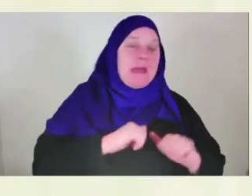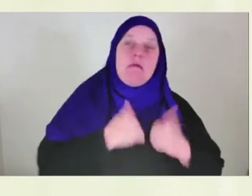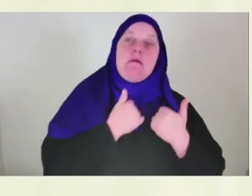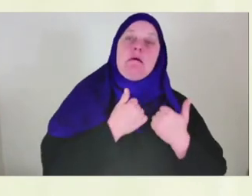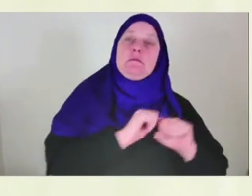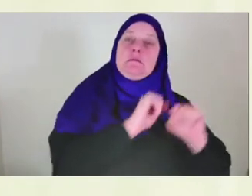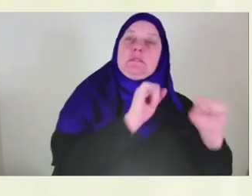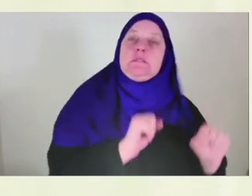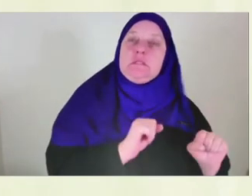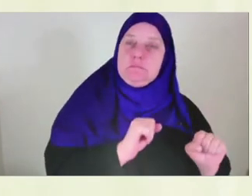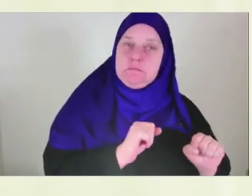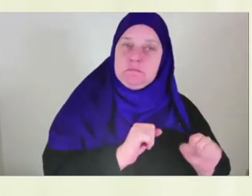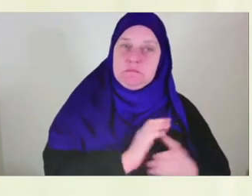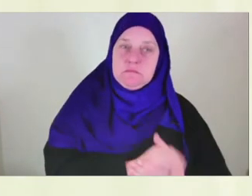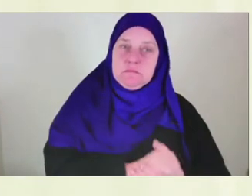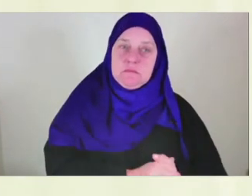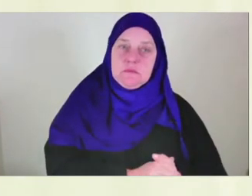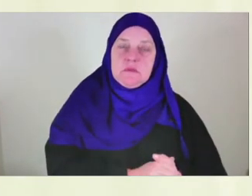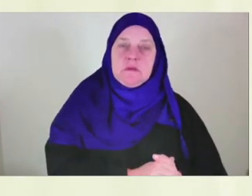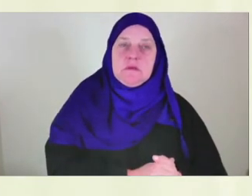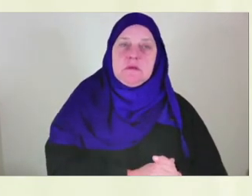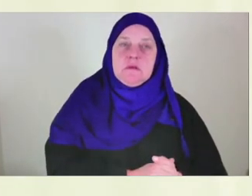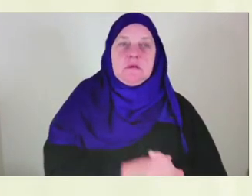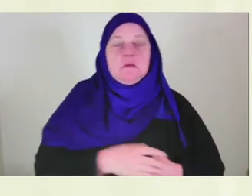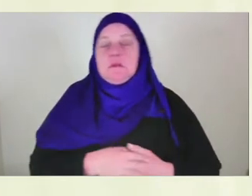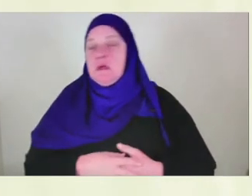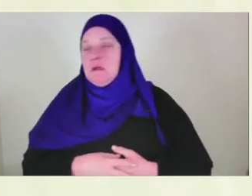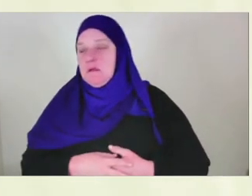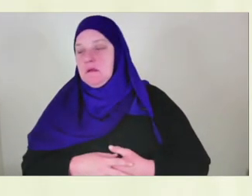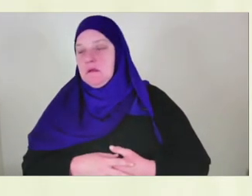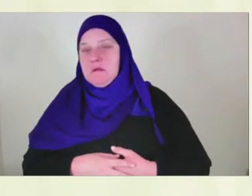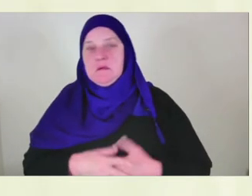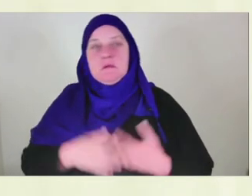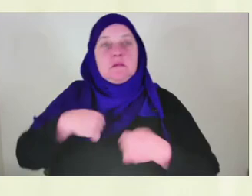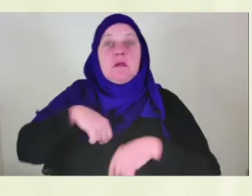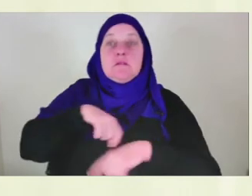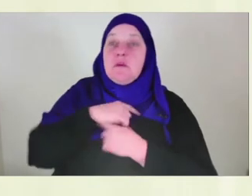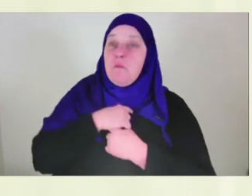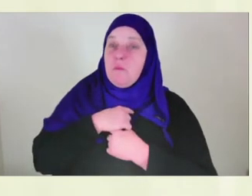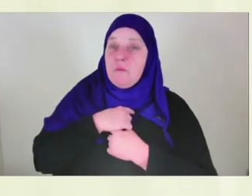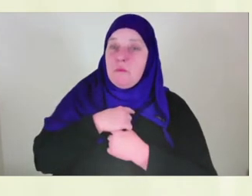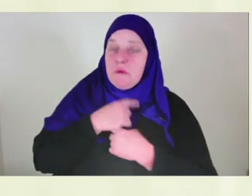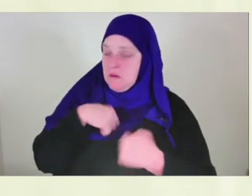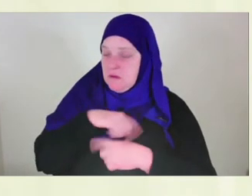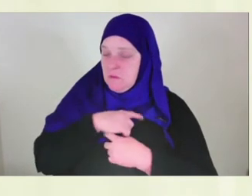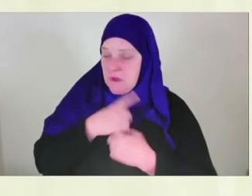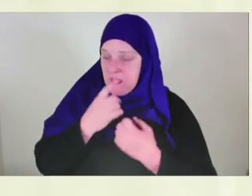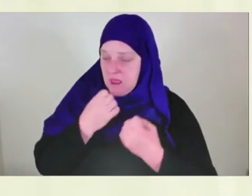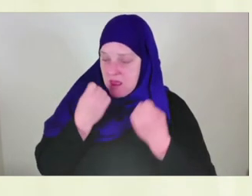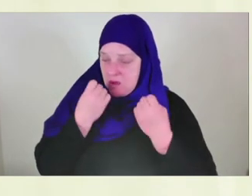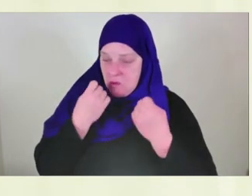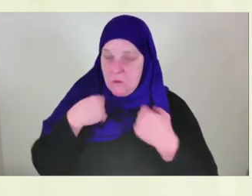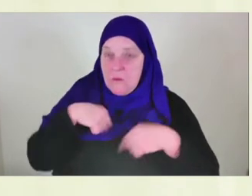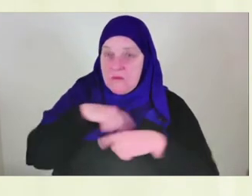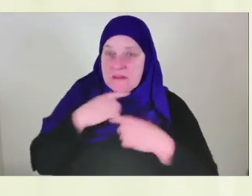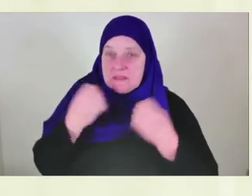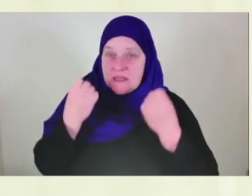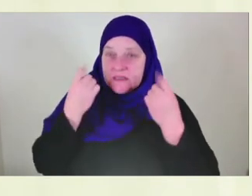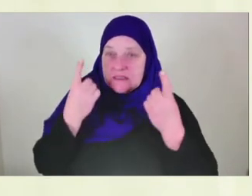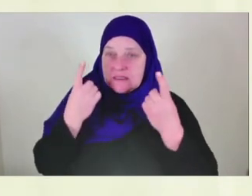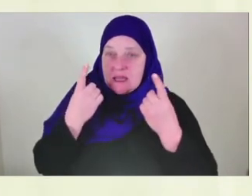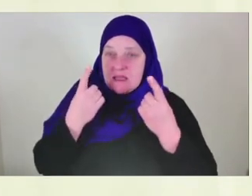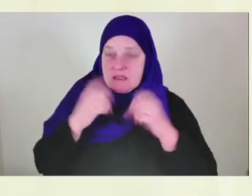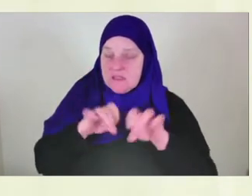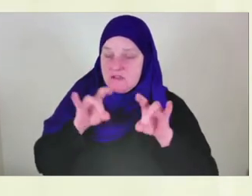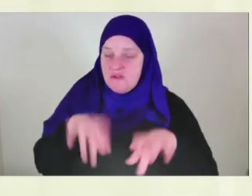do not even understand the Australian system. So when you're paying money to the Australian government, okay, you don't even... If I